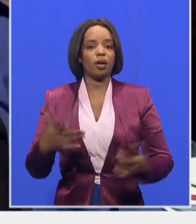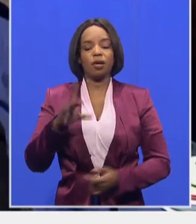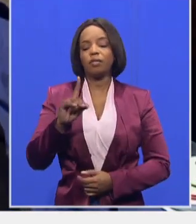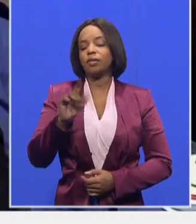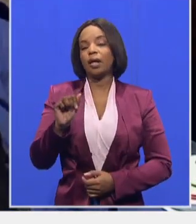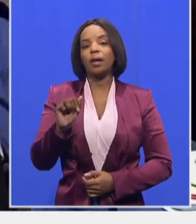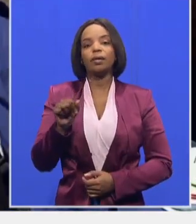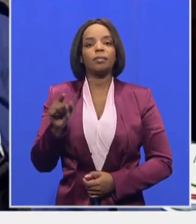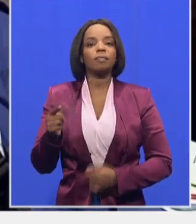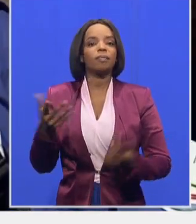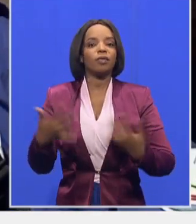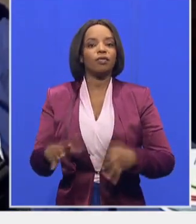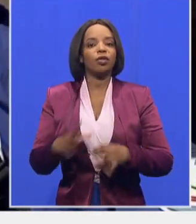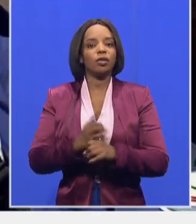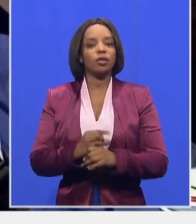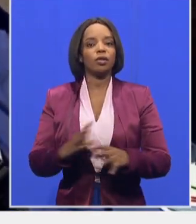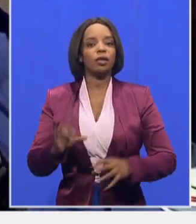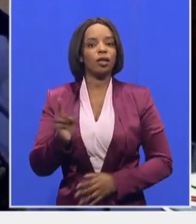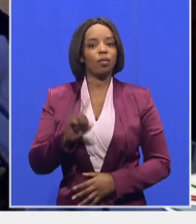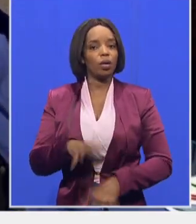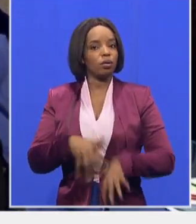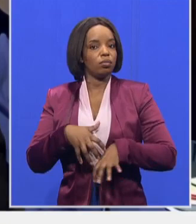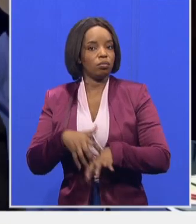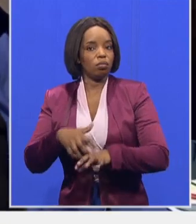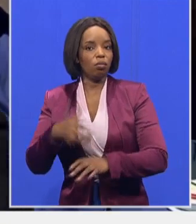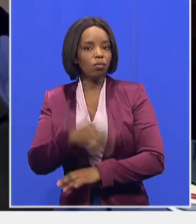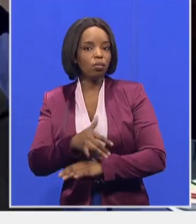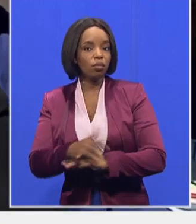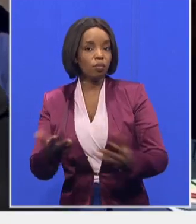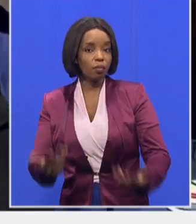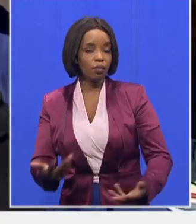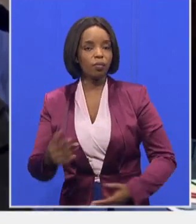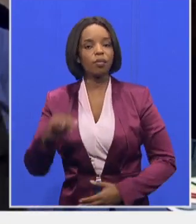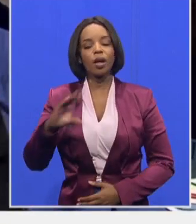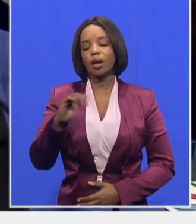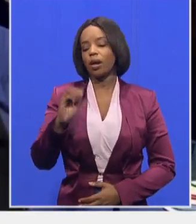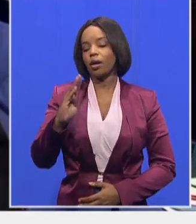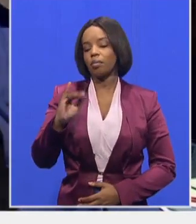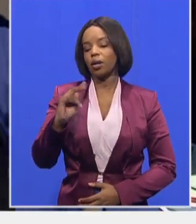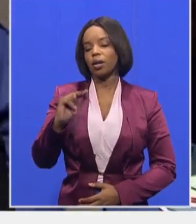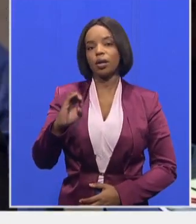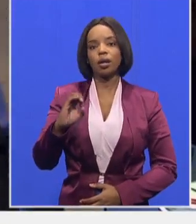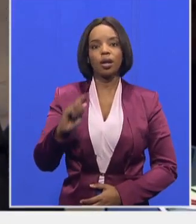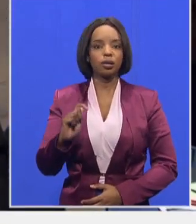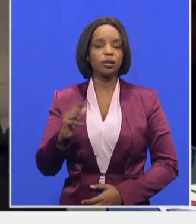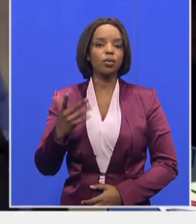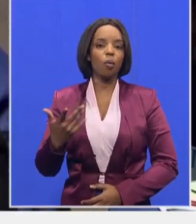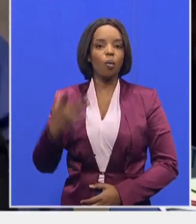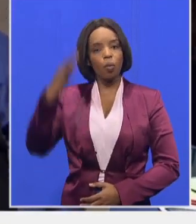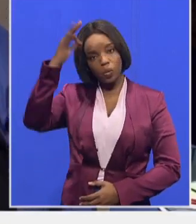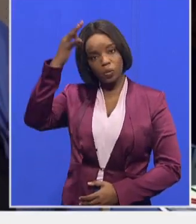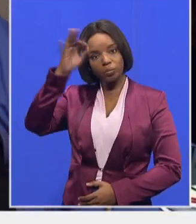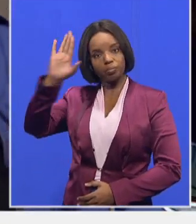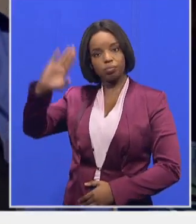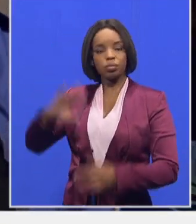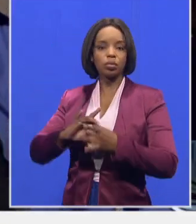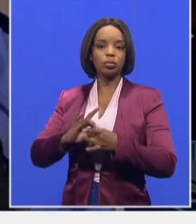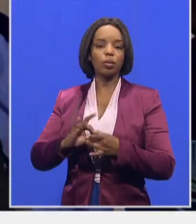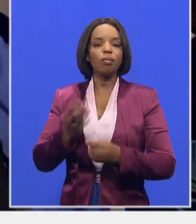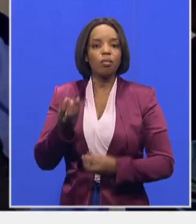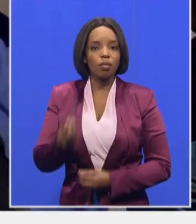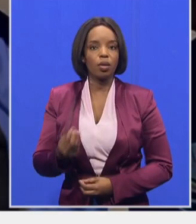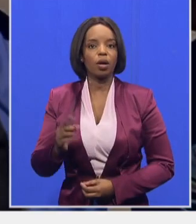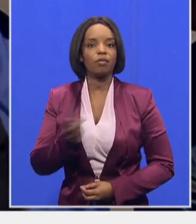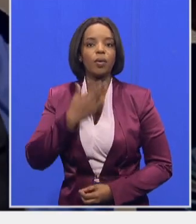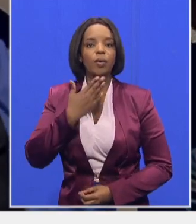picket outside one of the cabinet homes, or state homes rather, that is utilized by members of the executive while they're